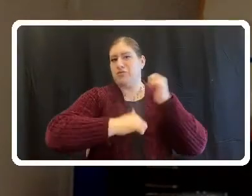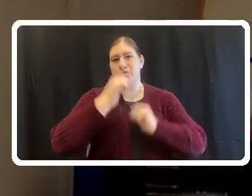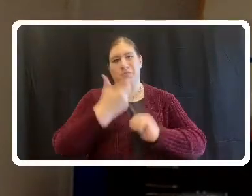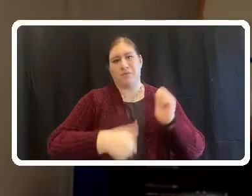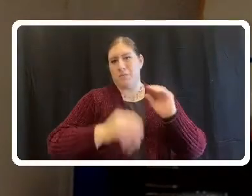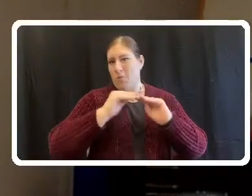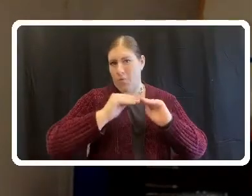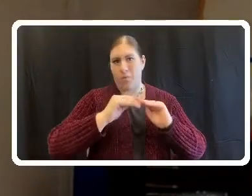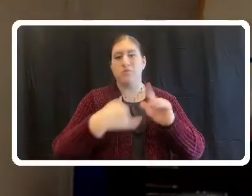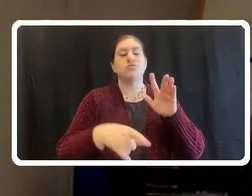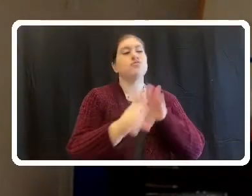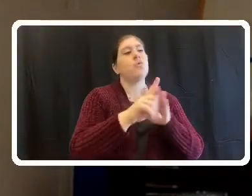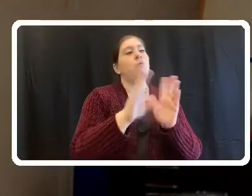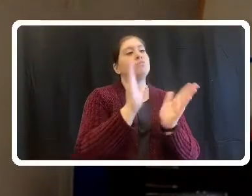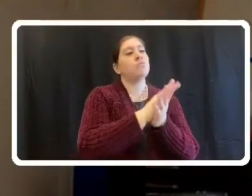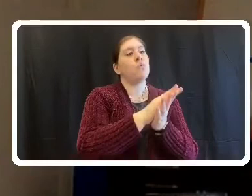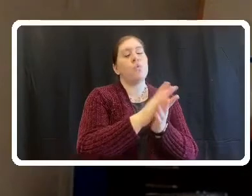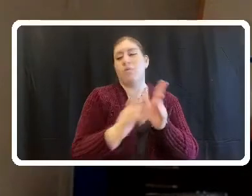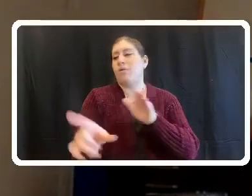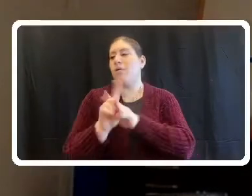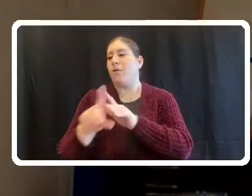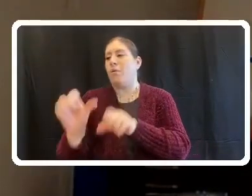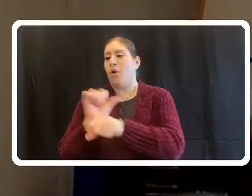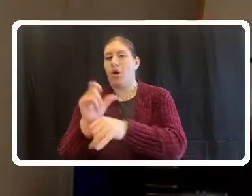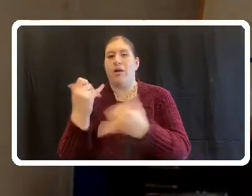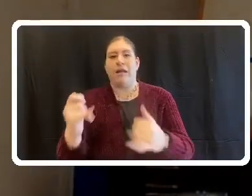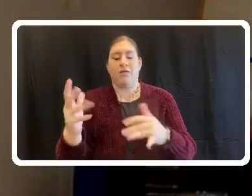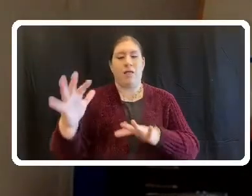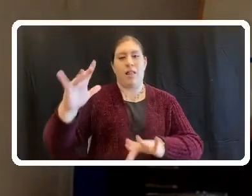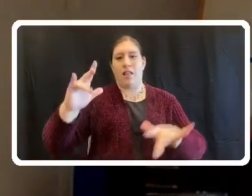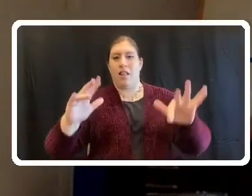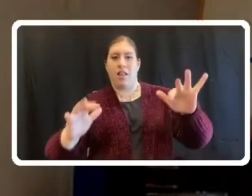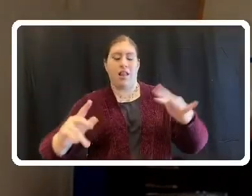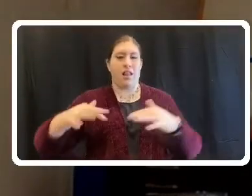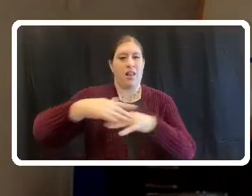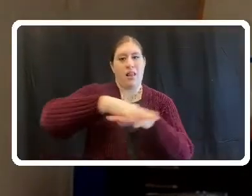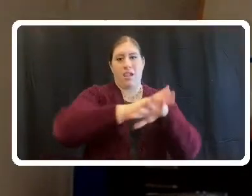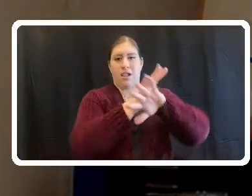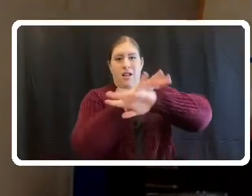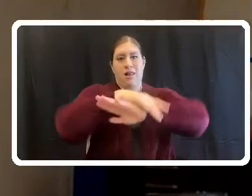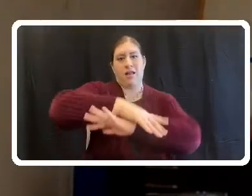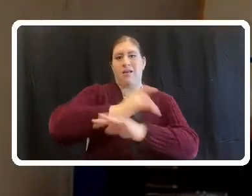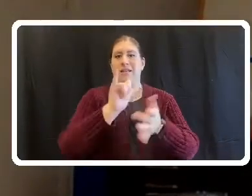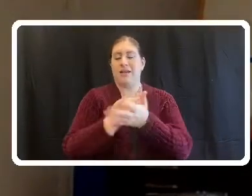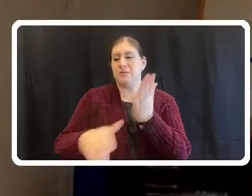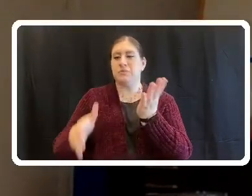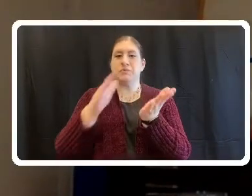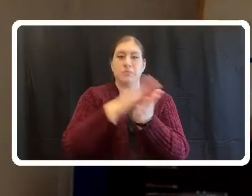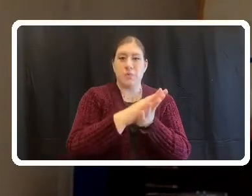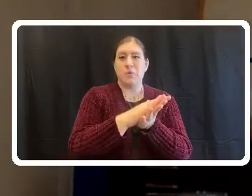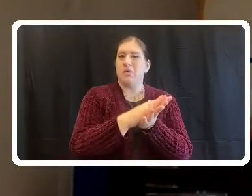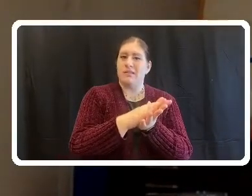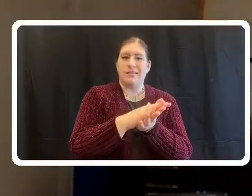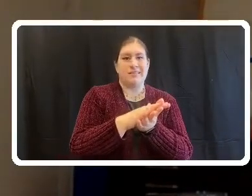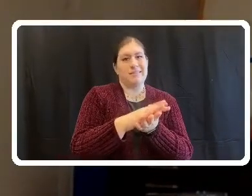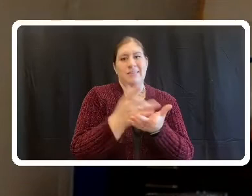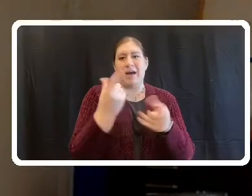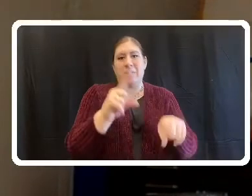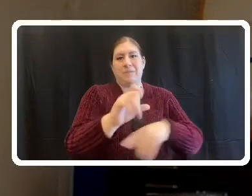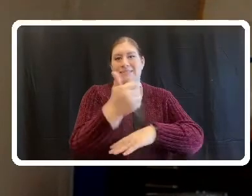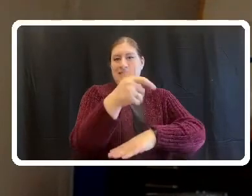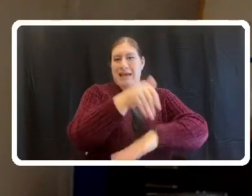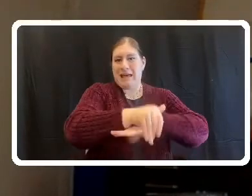them where you show up to school, then you show up to work. Now it's sort of flowing. Maybe school happens at 10